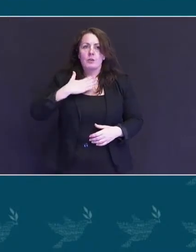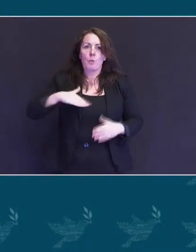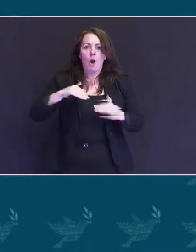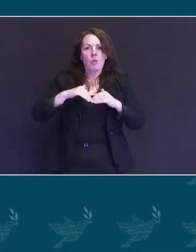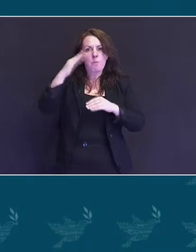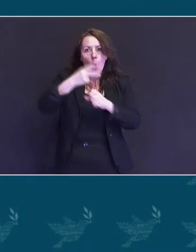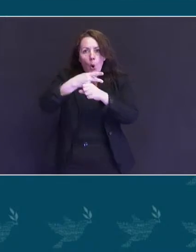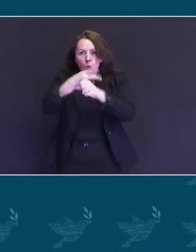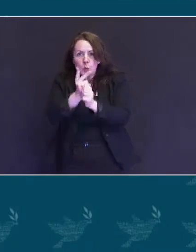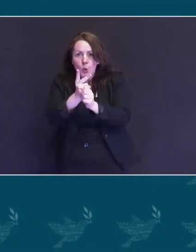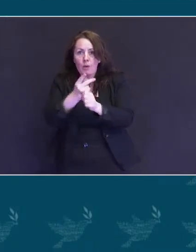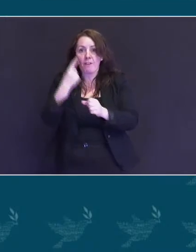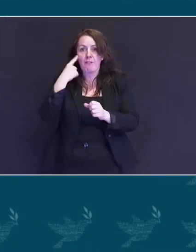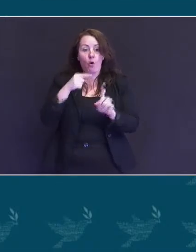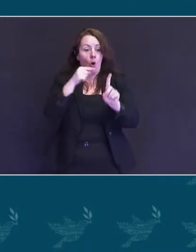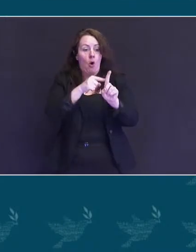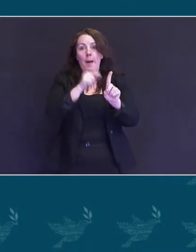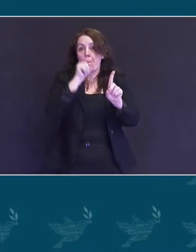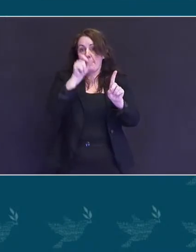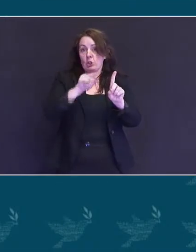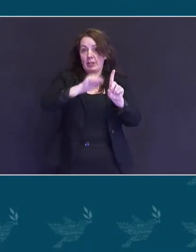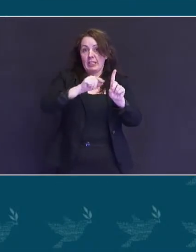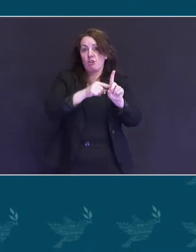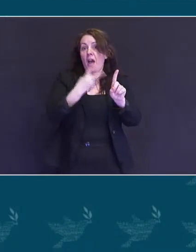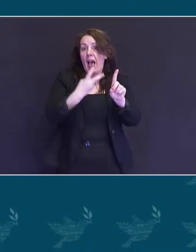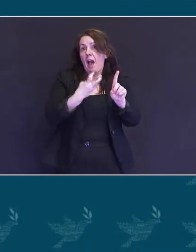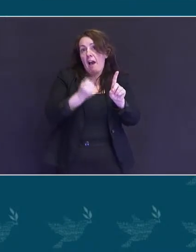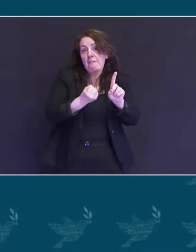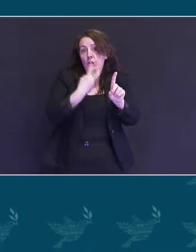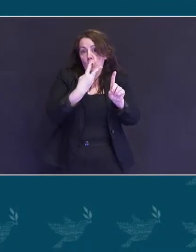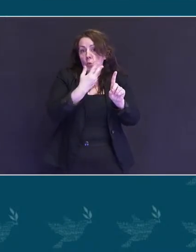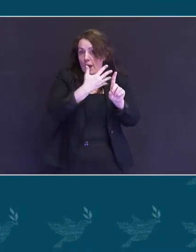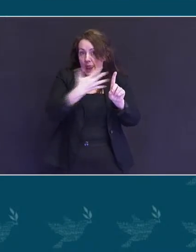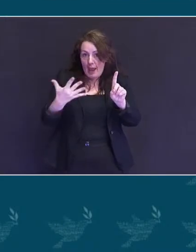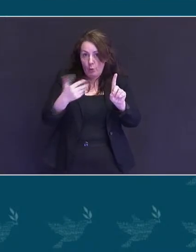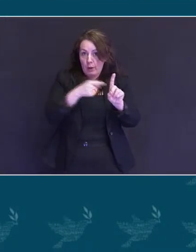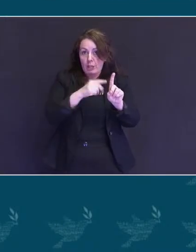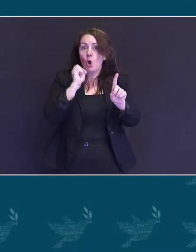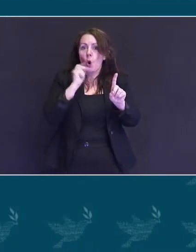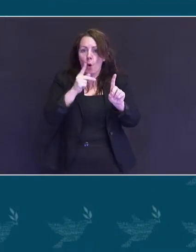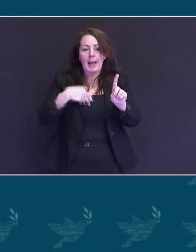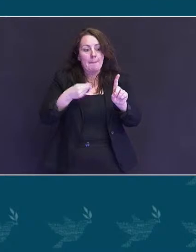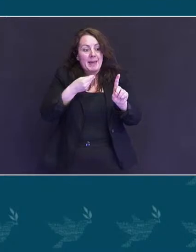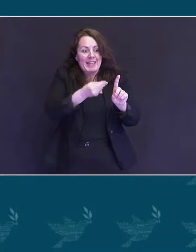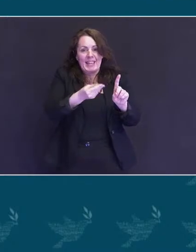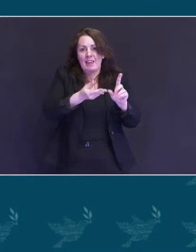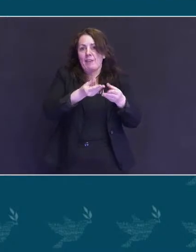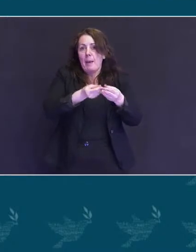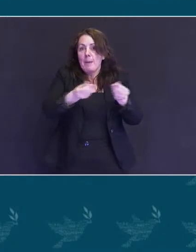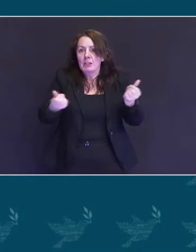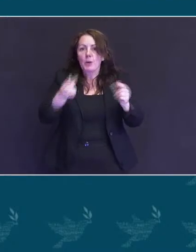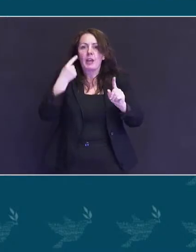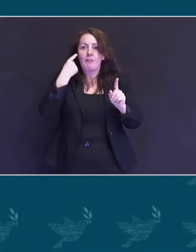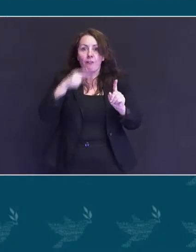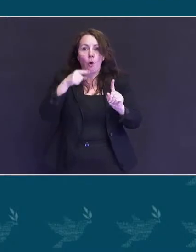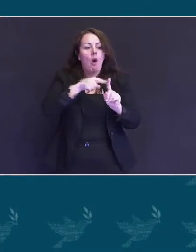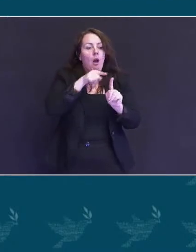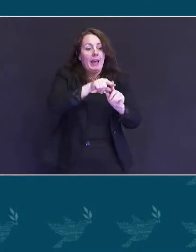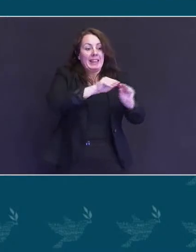need to offer tools that will enable a teacher speaking only 2 languages to assess and